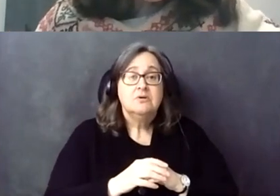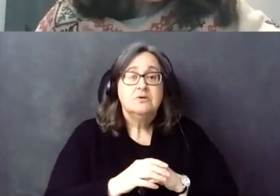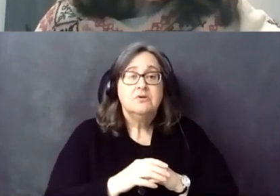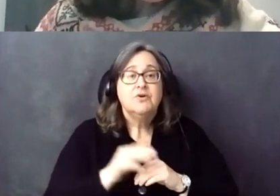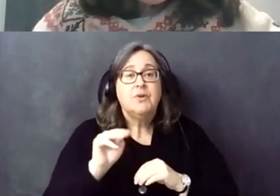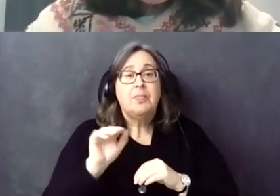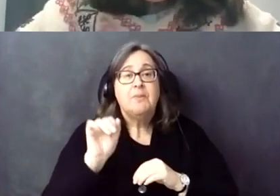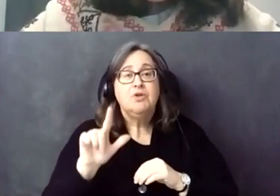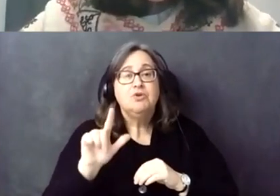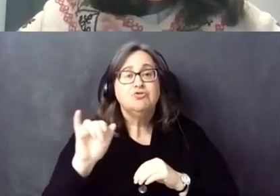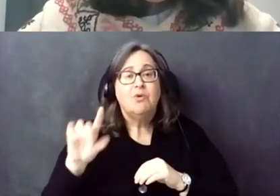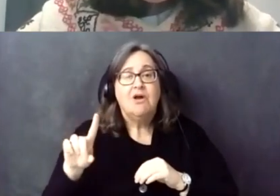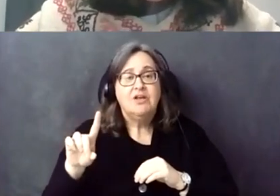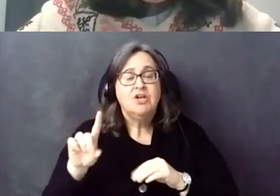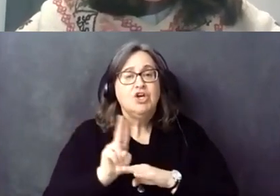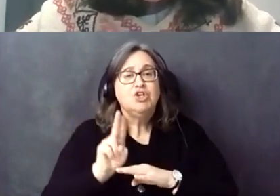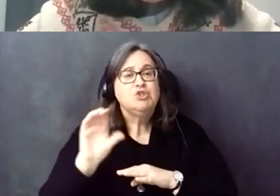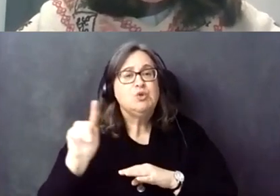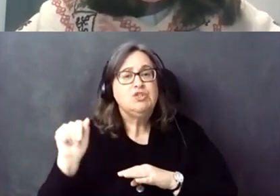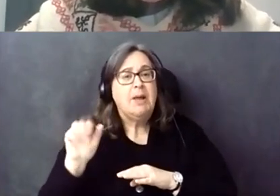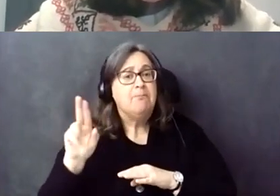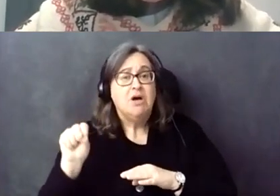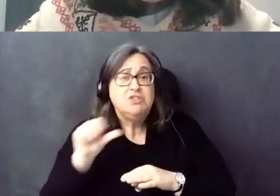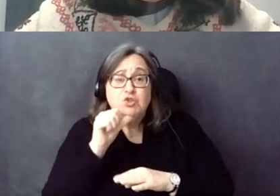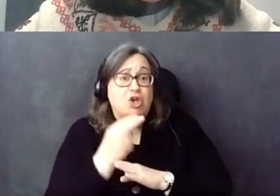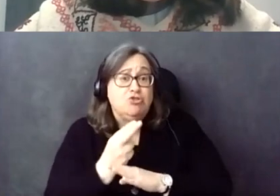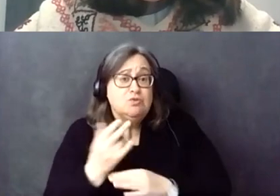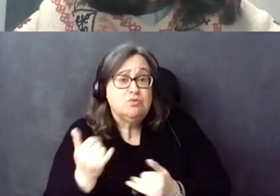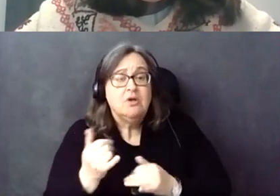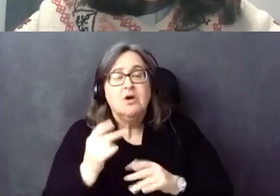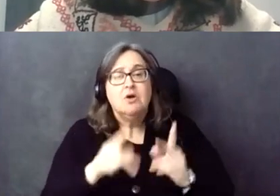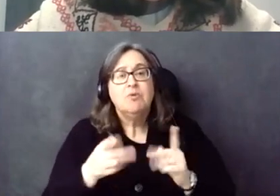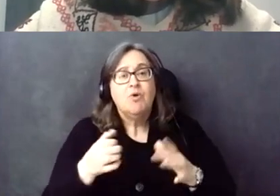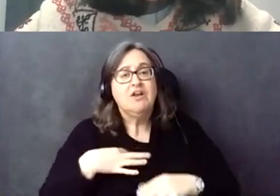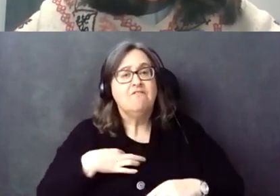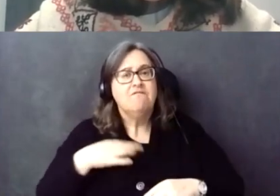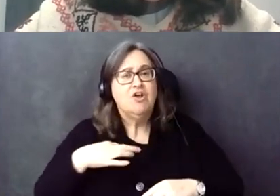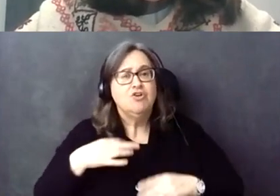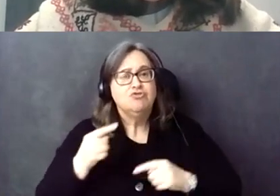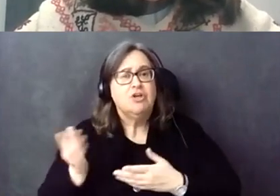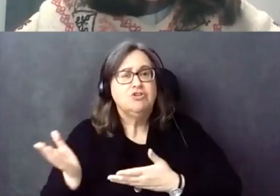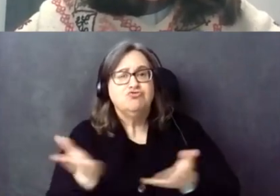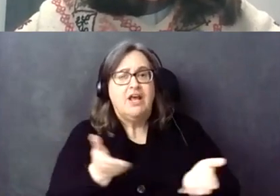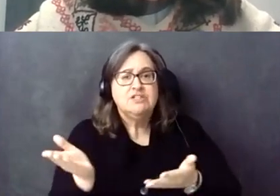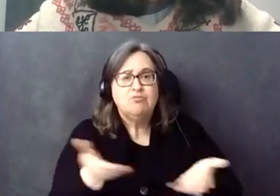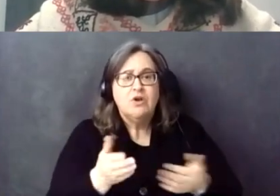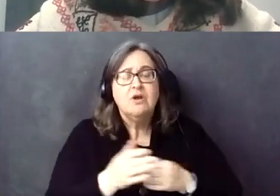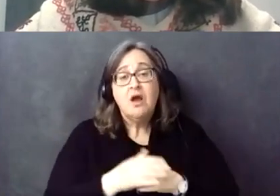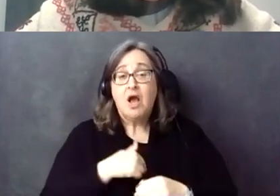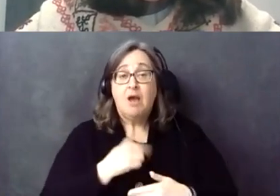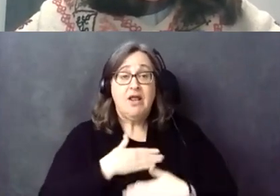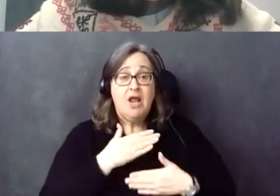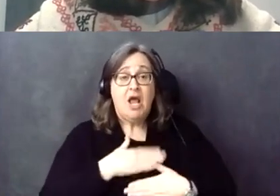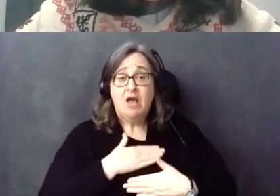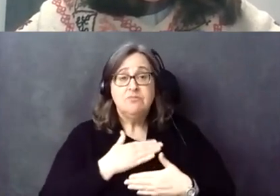aid kind of way, using CTA buses that are not being used, or folks that want to volunteer to try to transport. I would be happy to be in